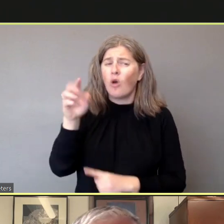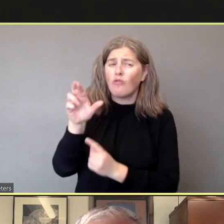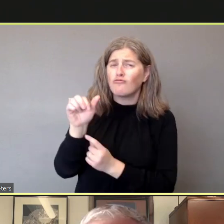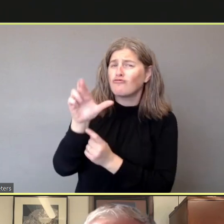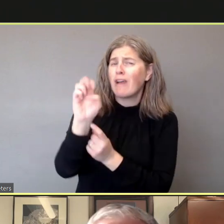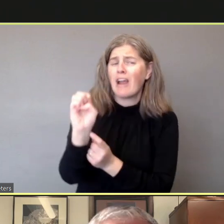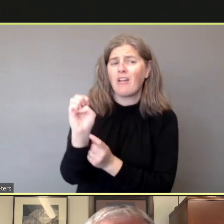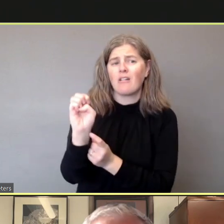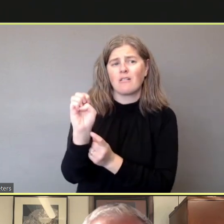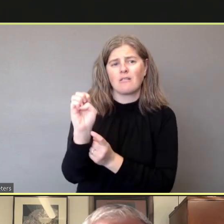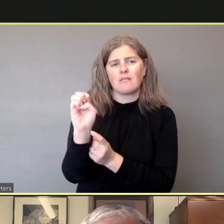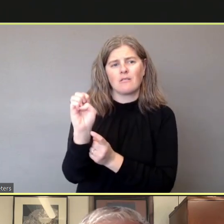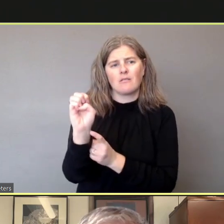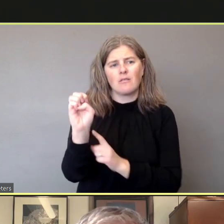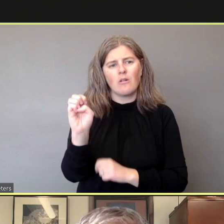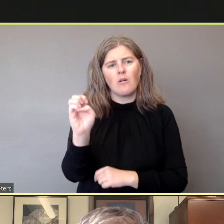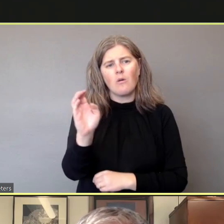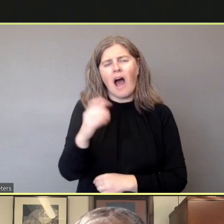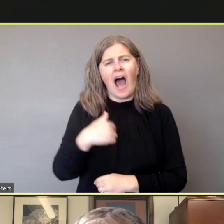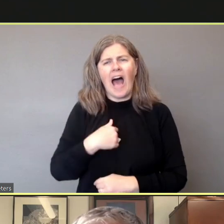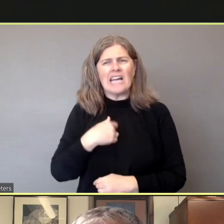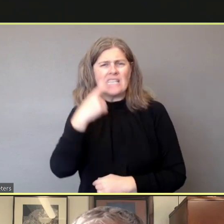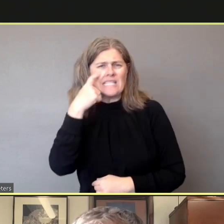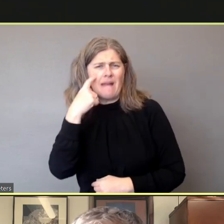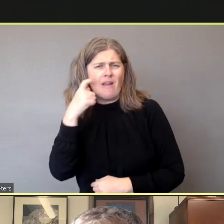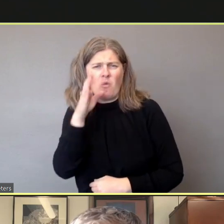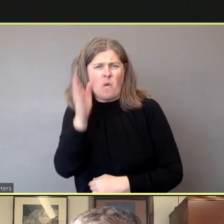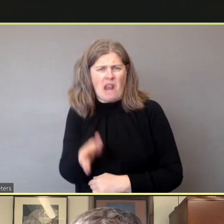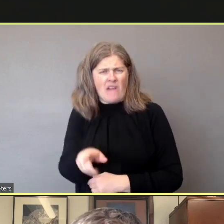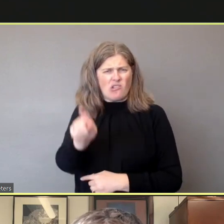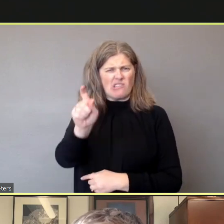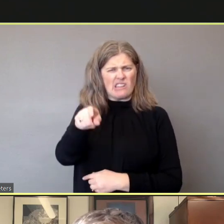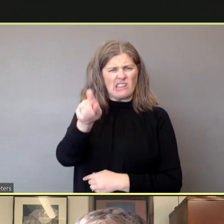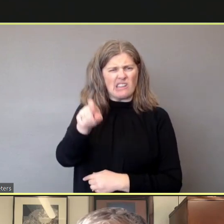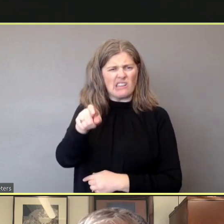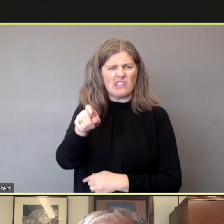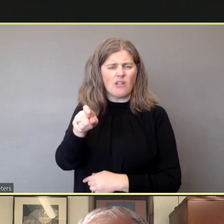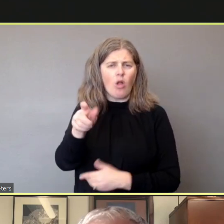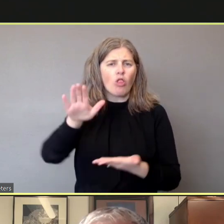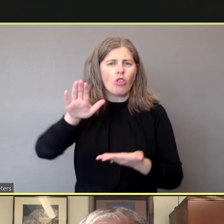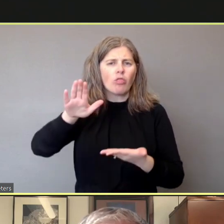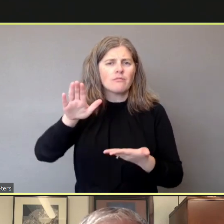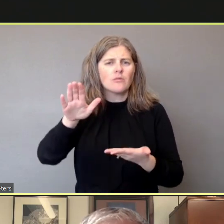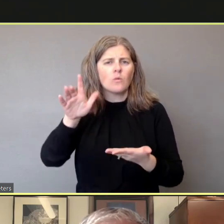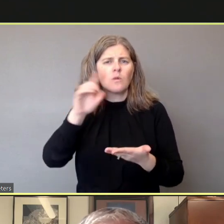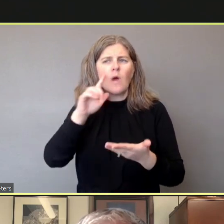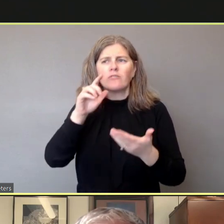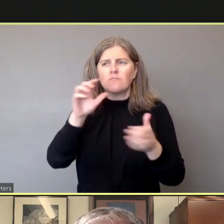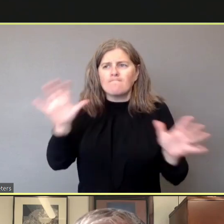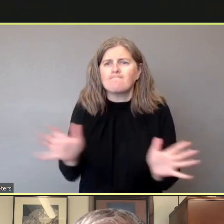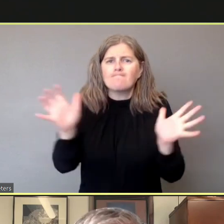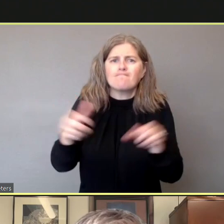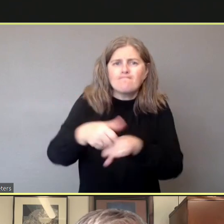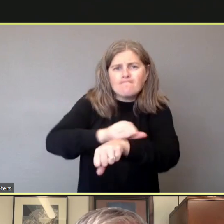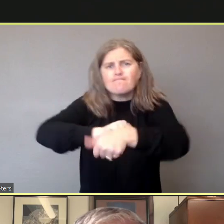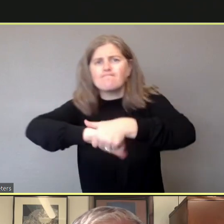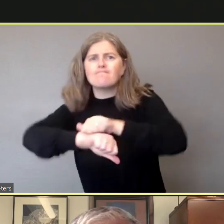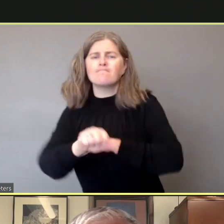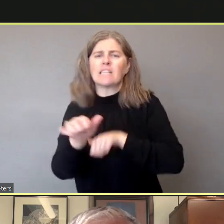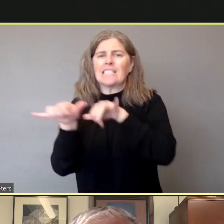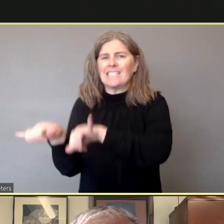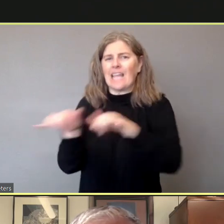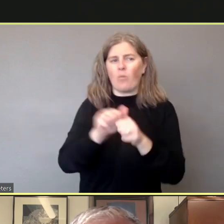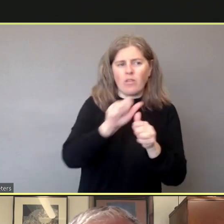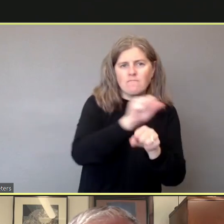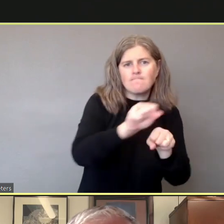never going to have to need, I don't think, and there's a very low probability we'd have to mount an effort like we have with COVID. It